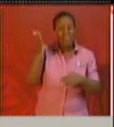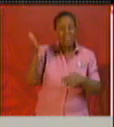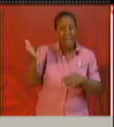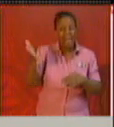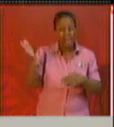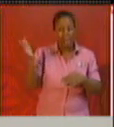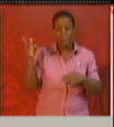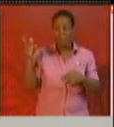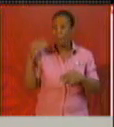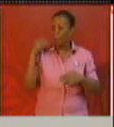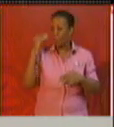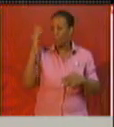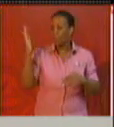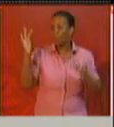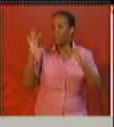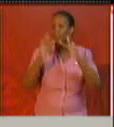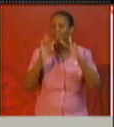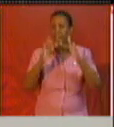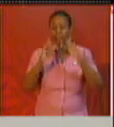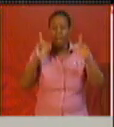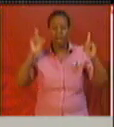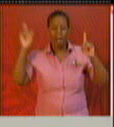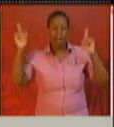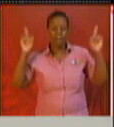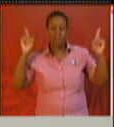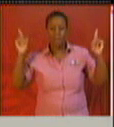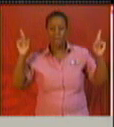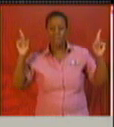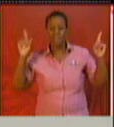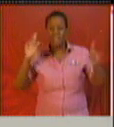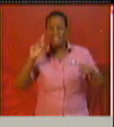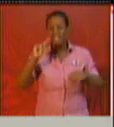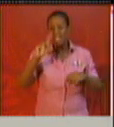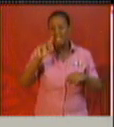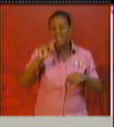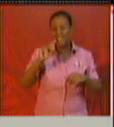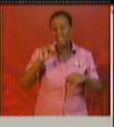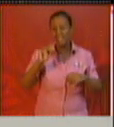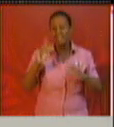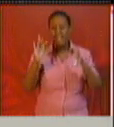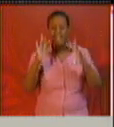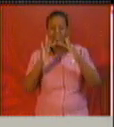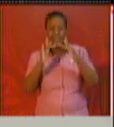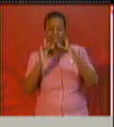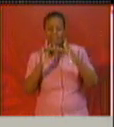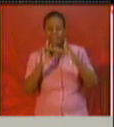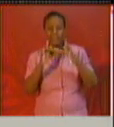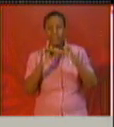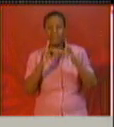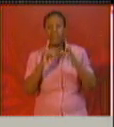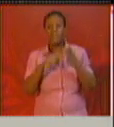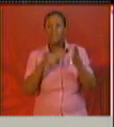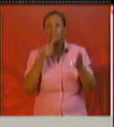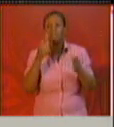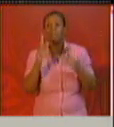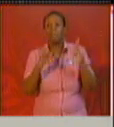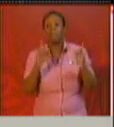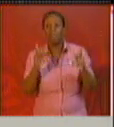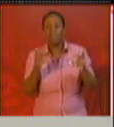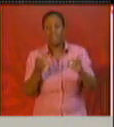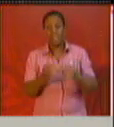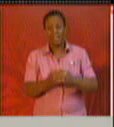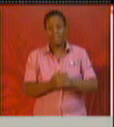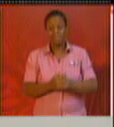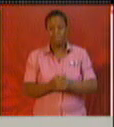for persons who have friends and family over, although we do not encourage persons to have anyone outside of their bubble in